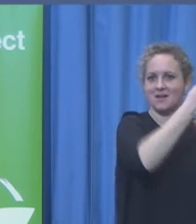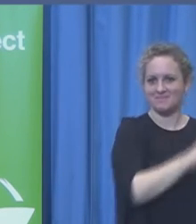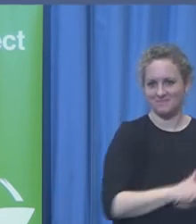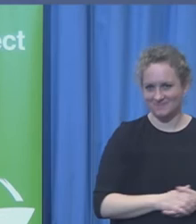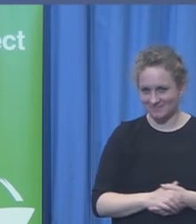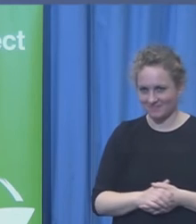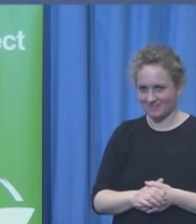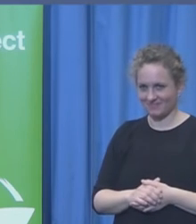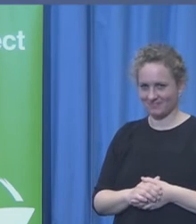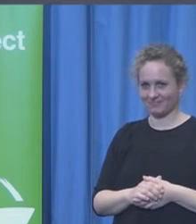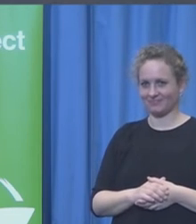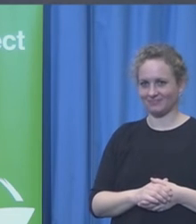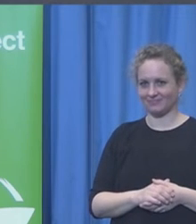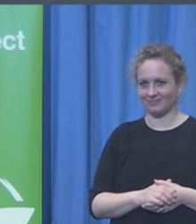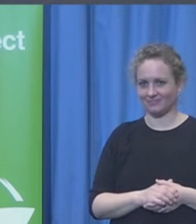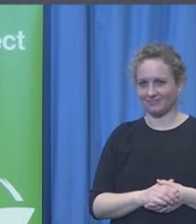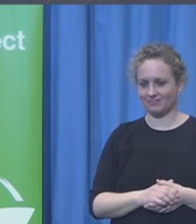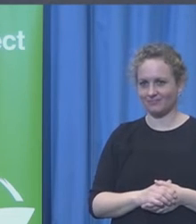letters.